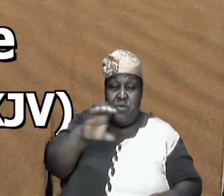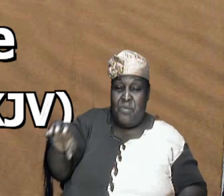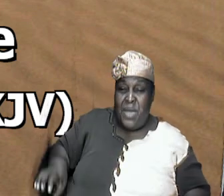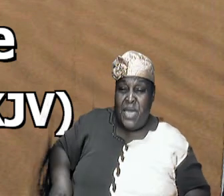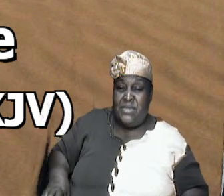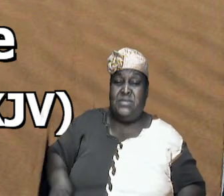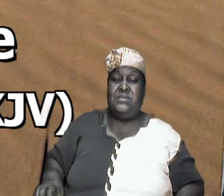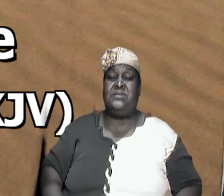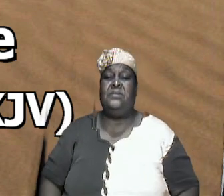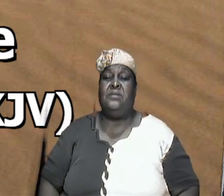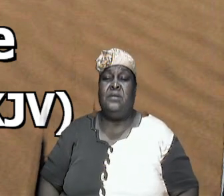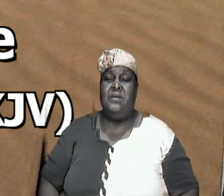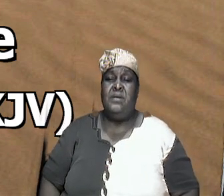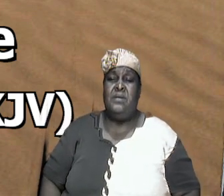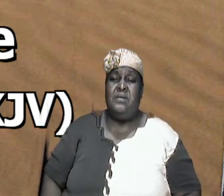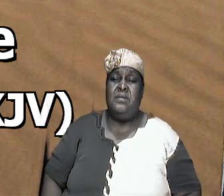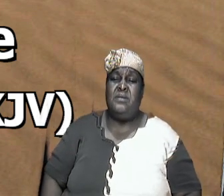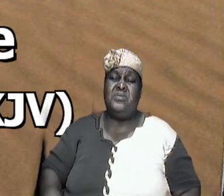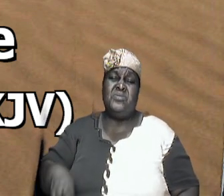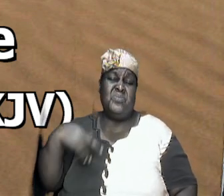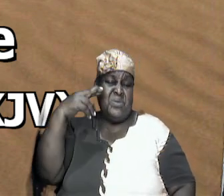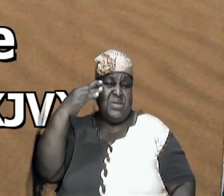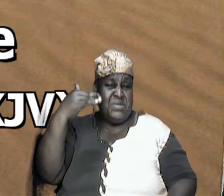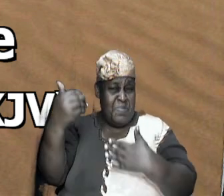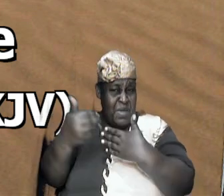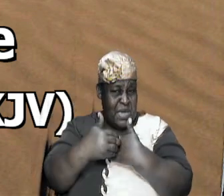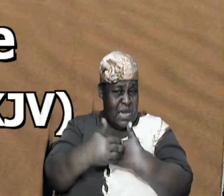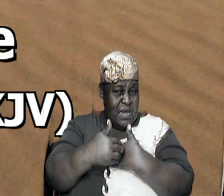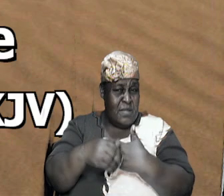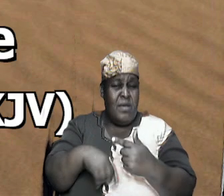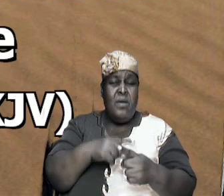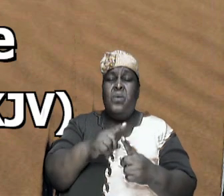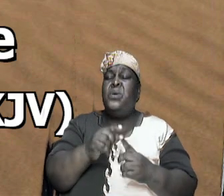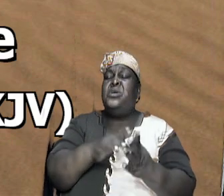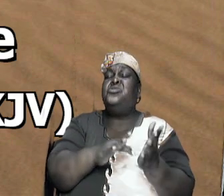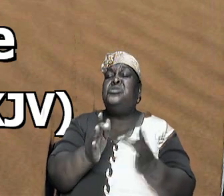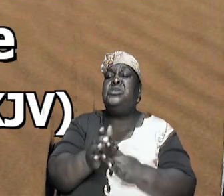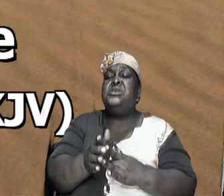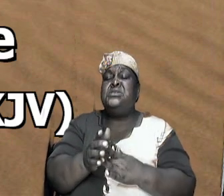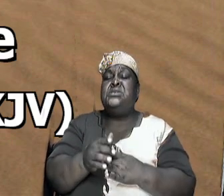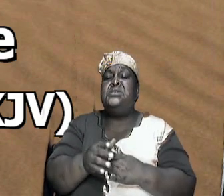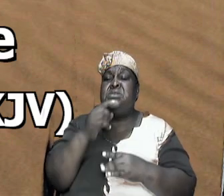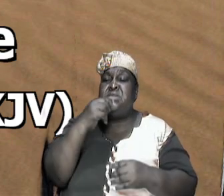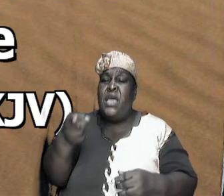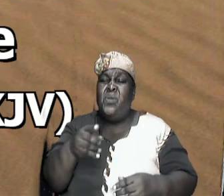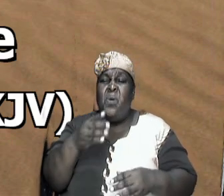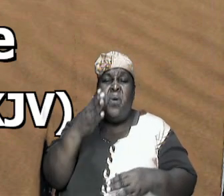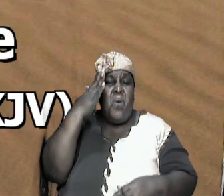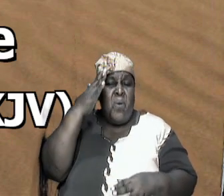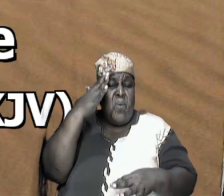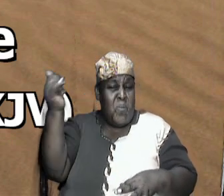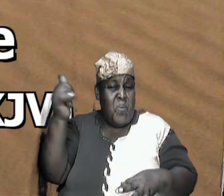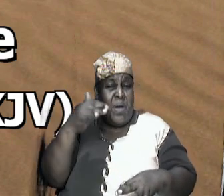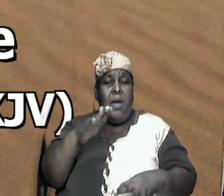is, you know, reading behind what Jesus was saying when he said, why callest thou me good?